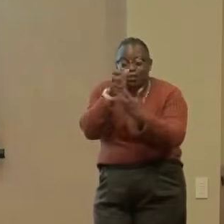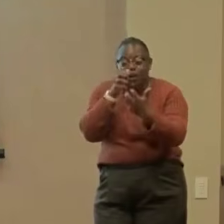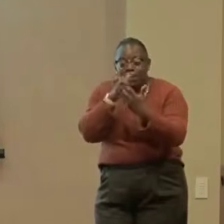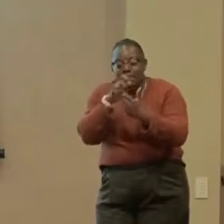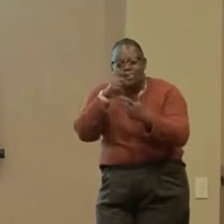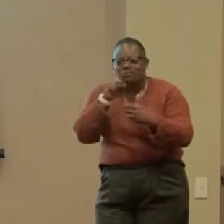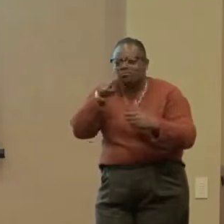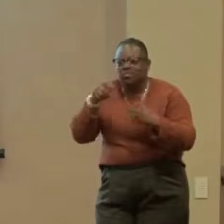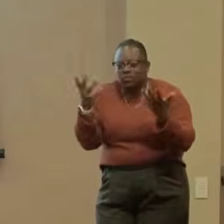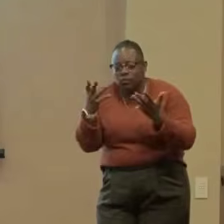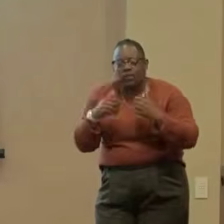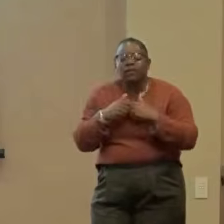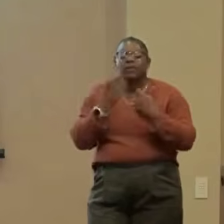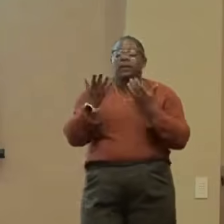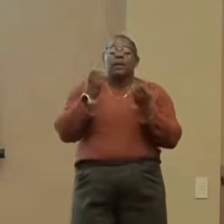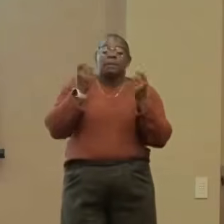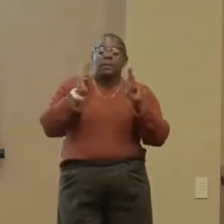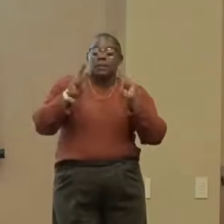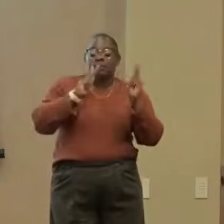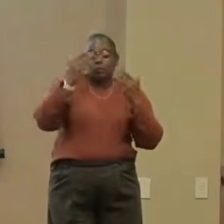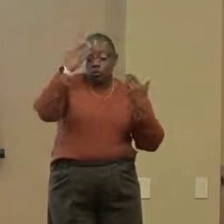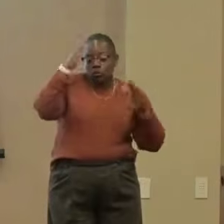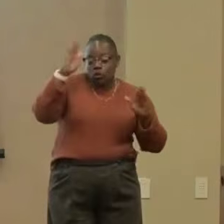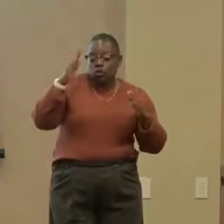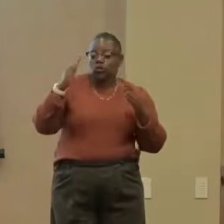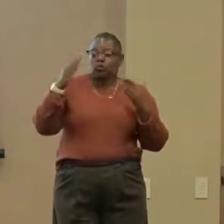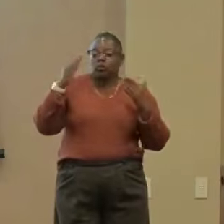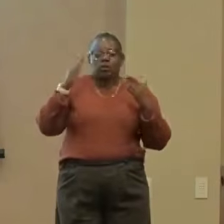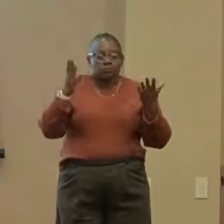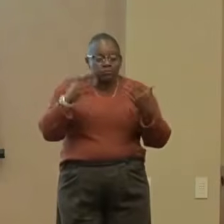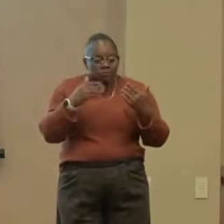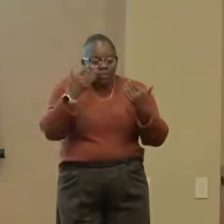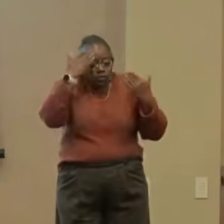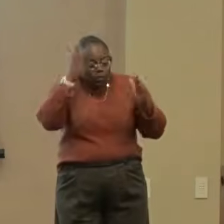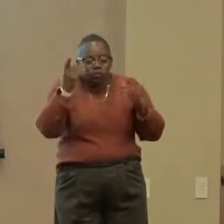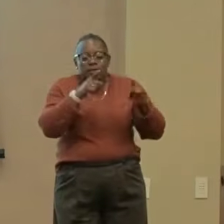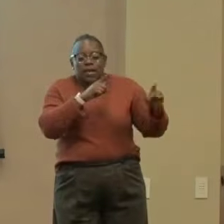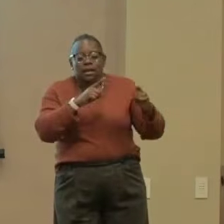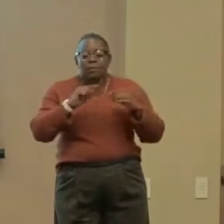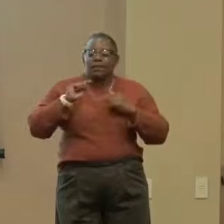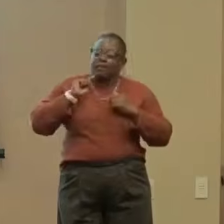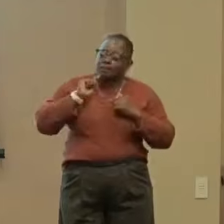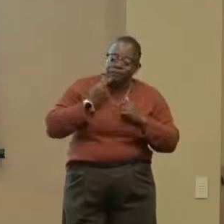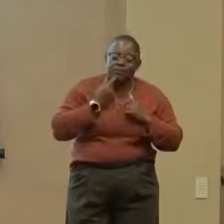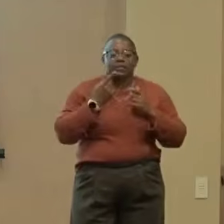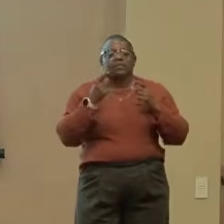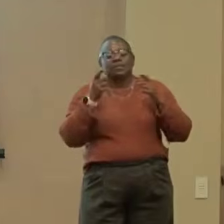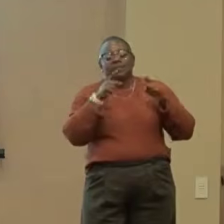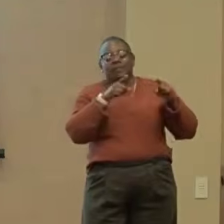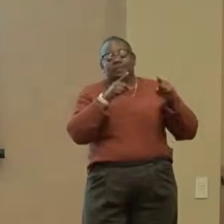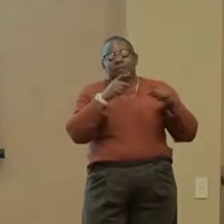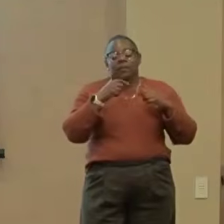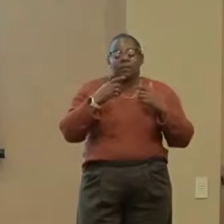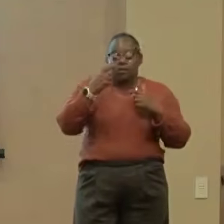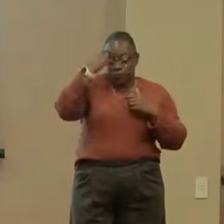lupus because a lot of people don't really understand what lupus consists of and how severe it could really be. So for